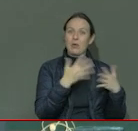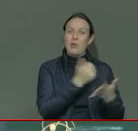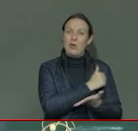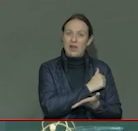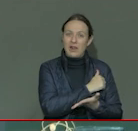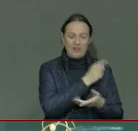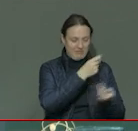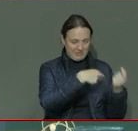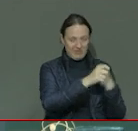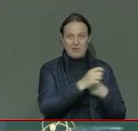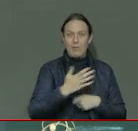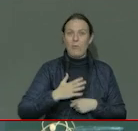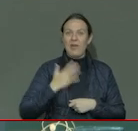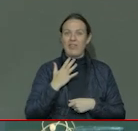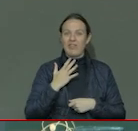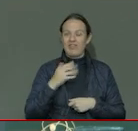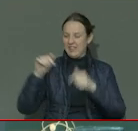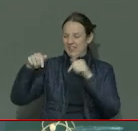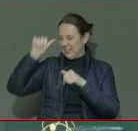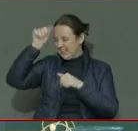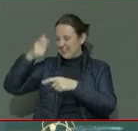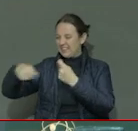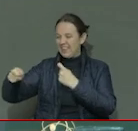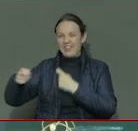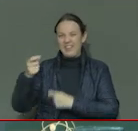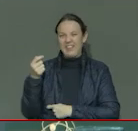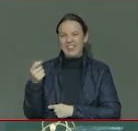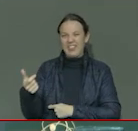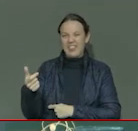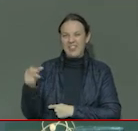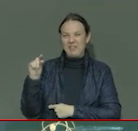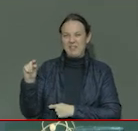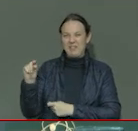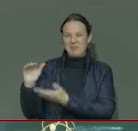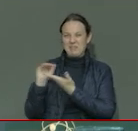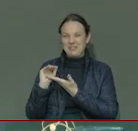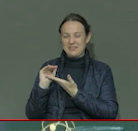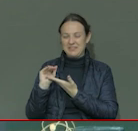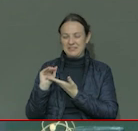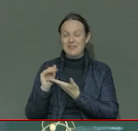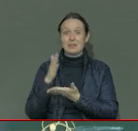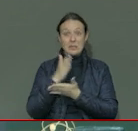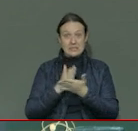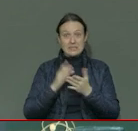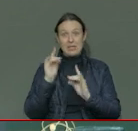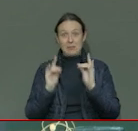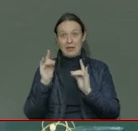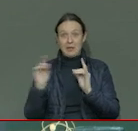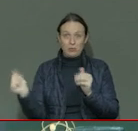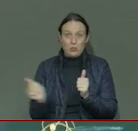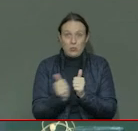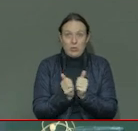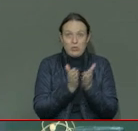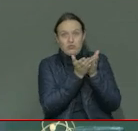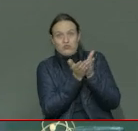in Canada rather than selling it in India. So that's how the animals ended up on the cargo ship.